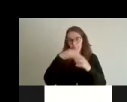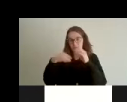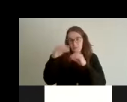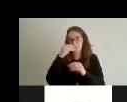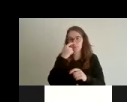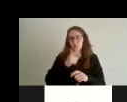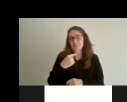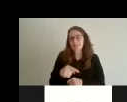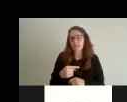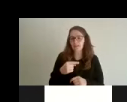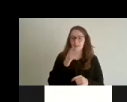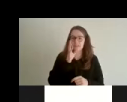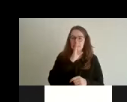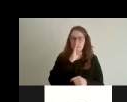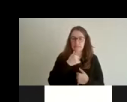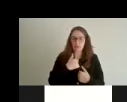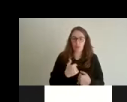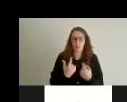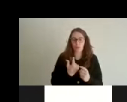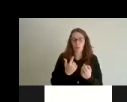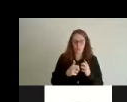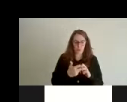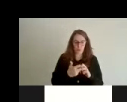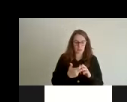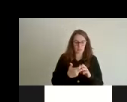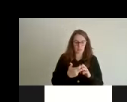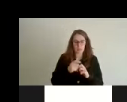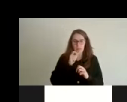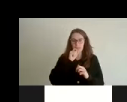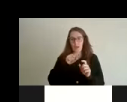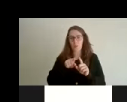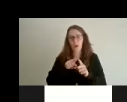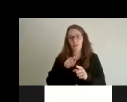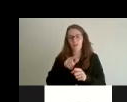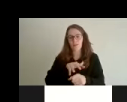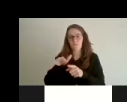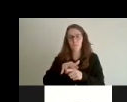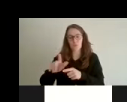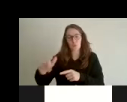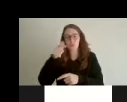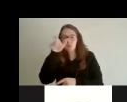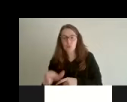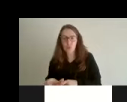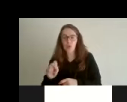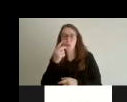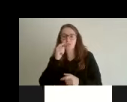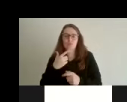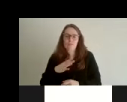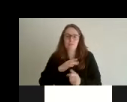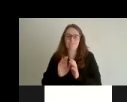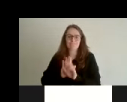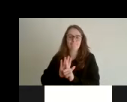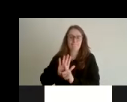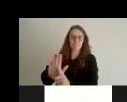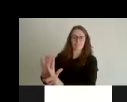they go through their career. Some other people are pushed away or choose not to stay due to some of